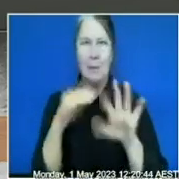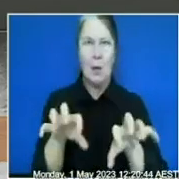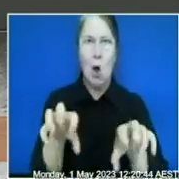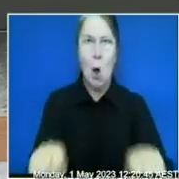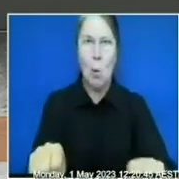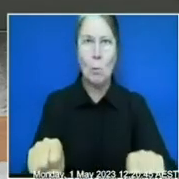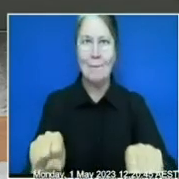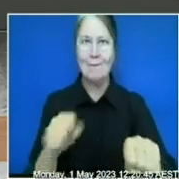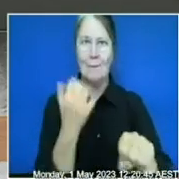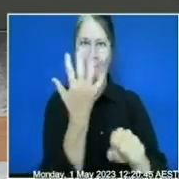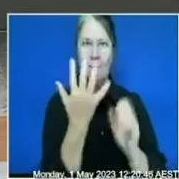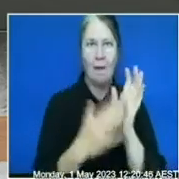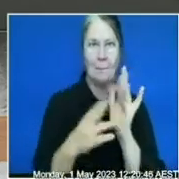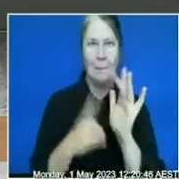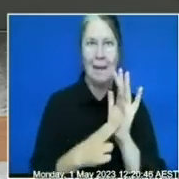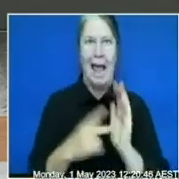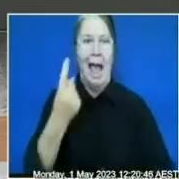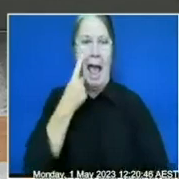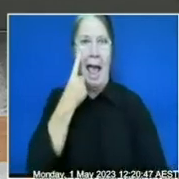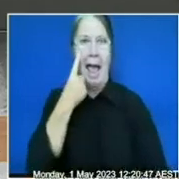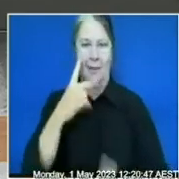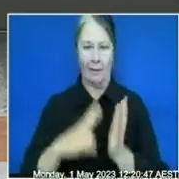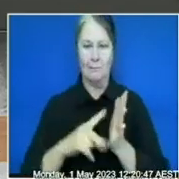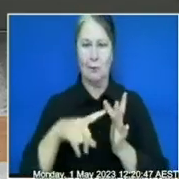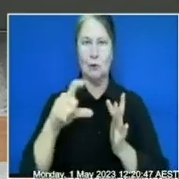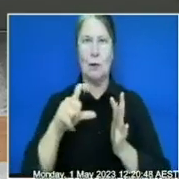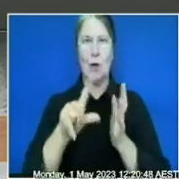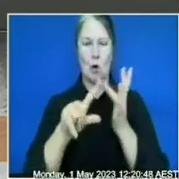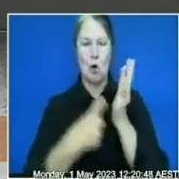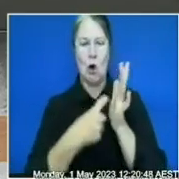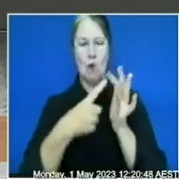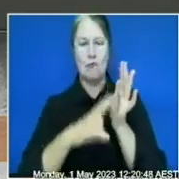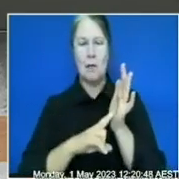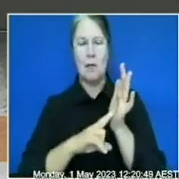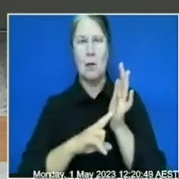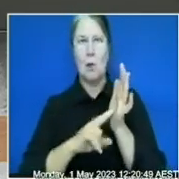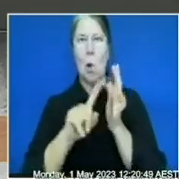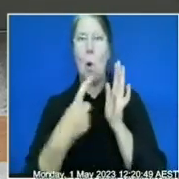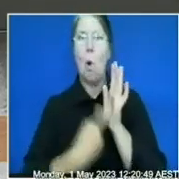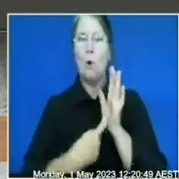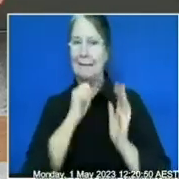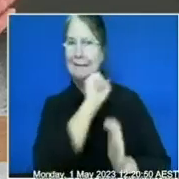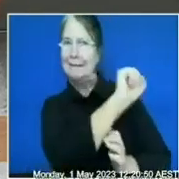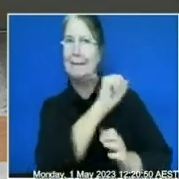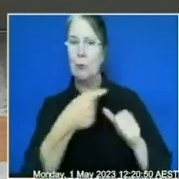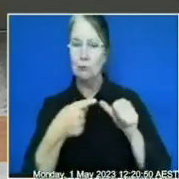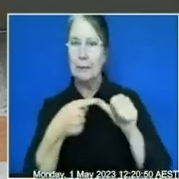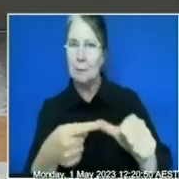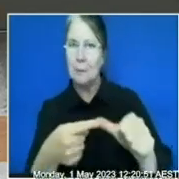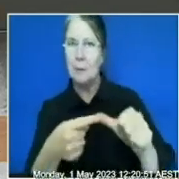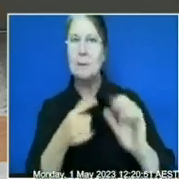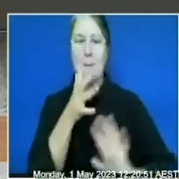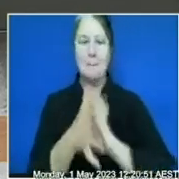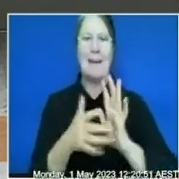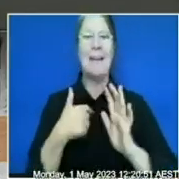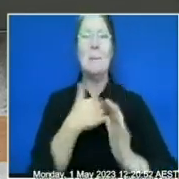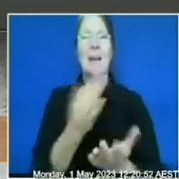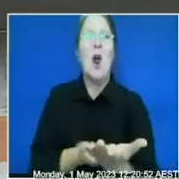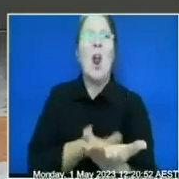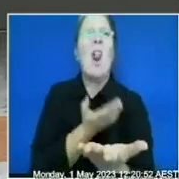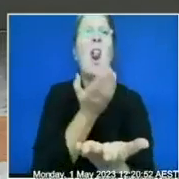putting these things to the witness in a vacuum. Yeah. Would it suit the commissioners to apparently... Solicitors assisting say we